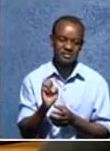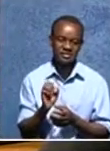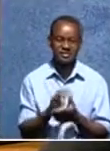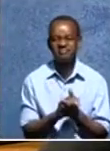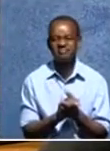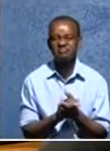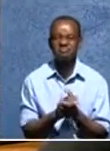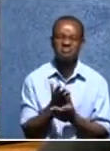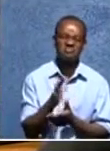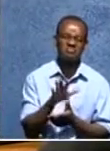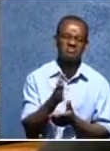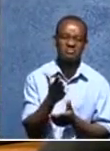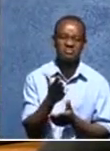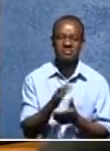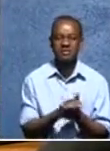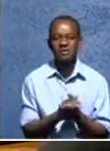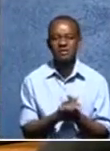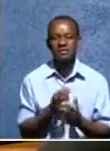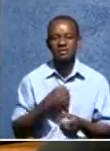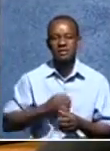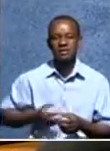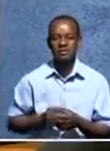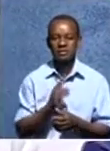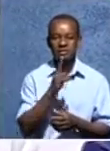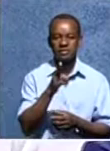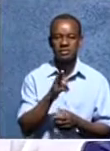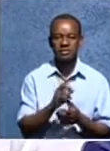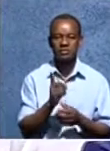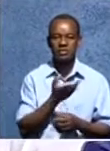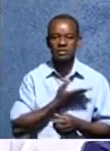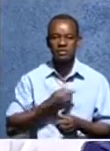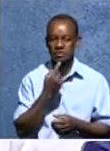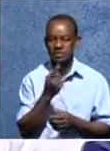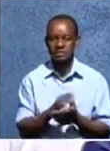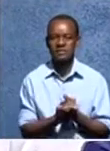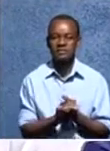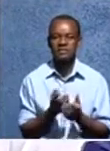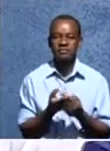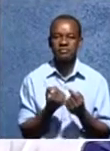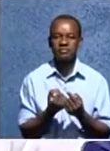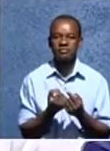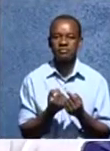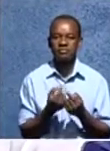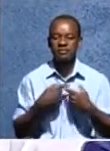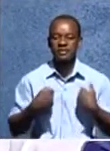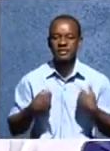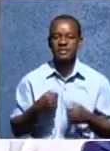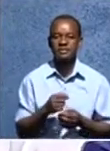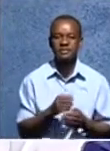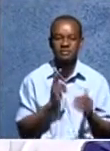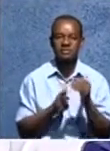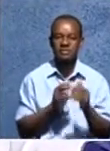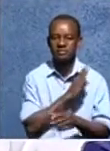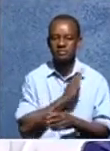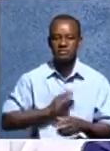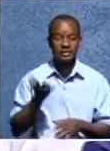just contribute to what Claudine was saying. Yeah. From our side as a tourism board, we have also, for the last 3 years, been